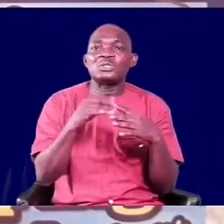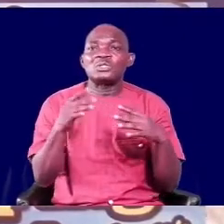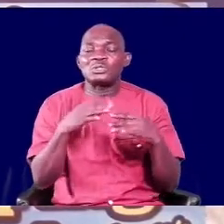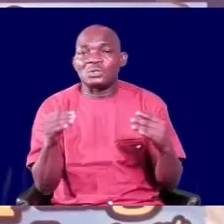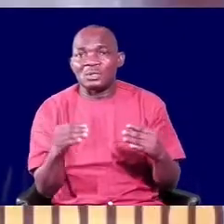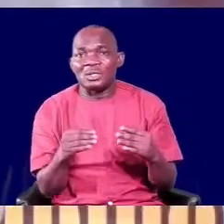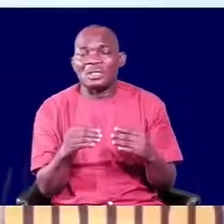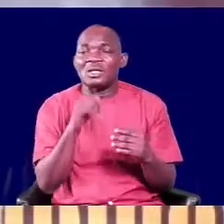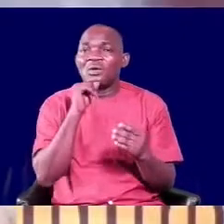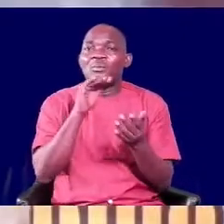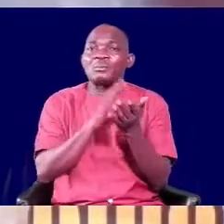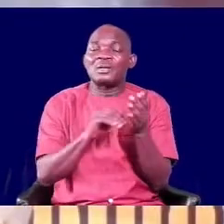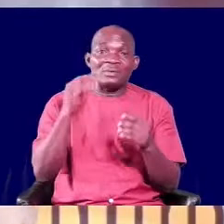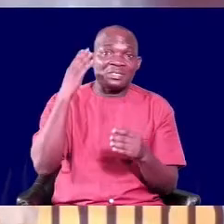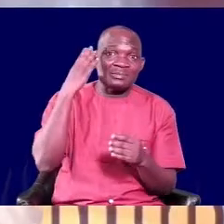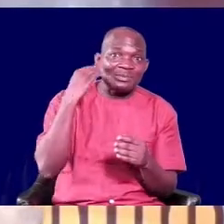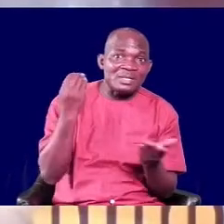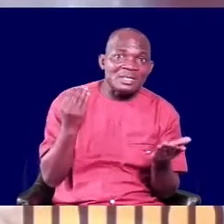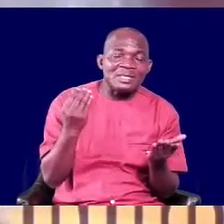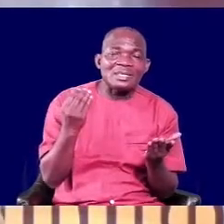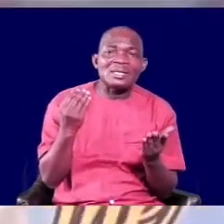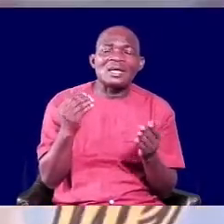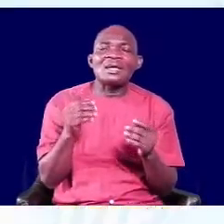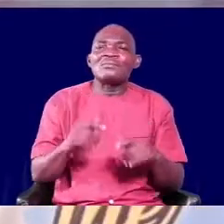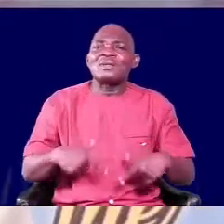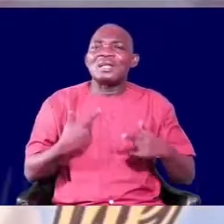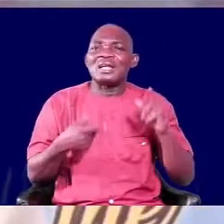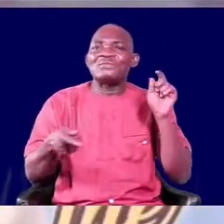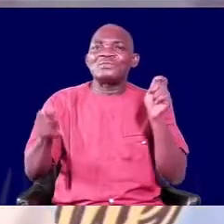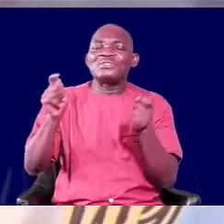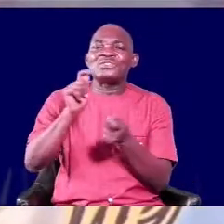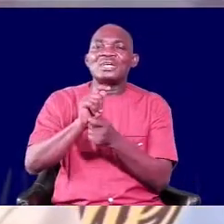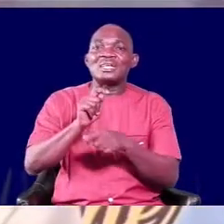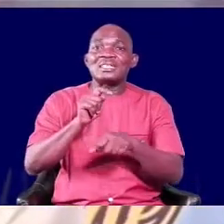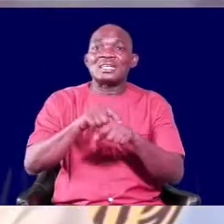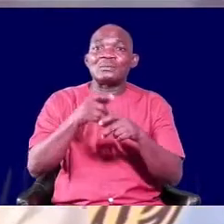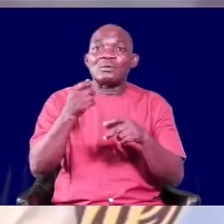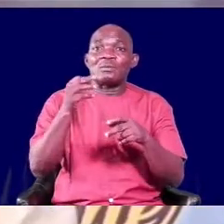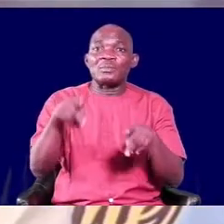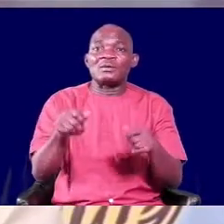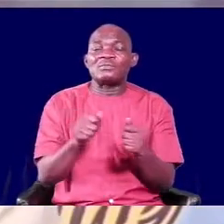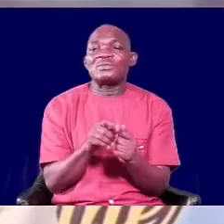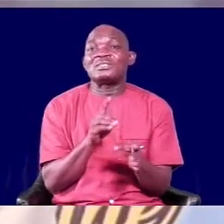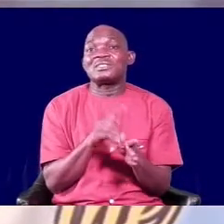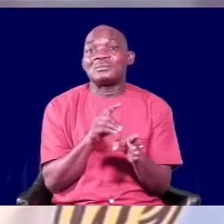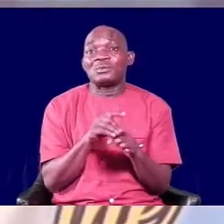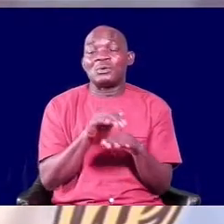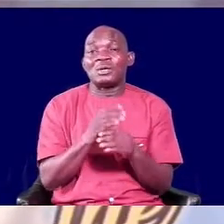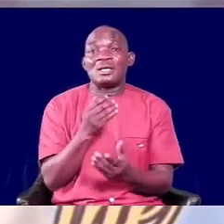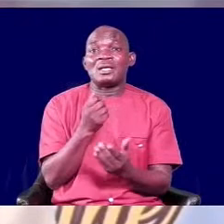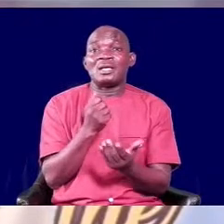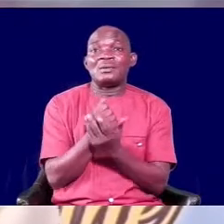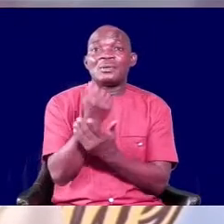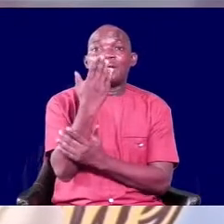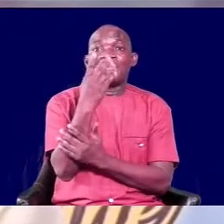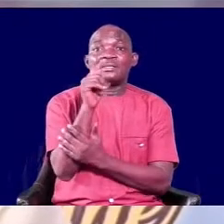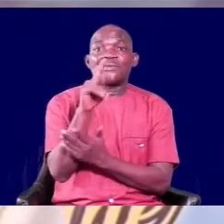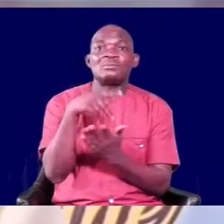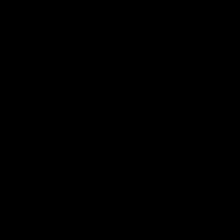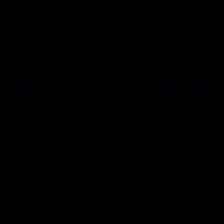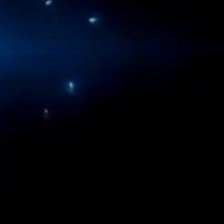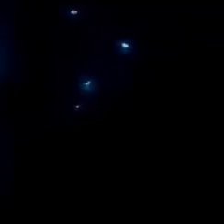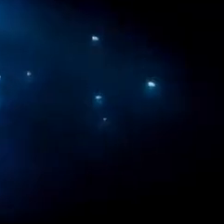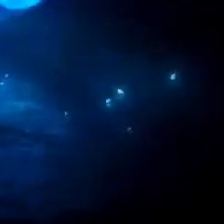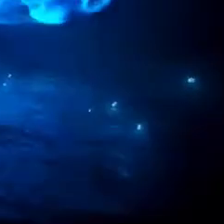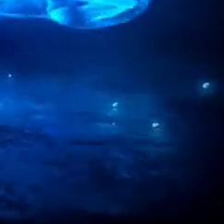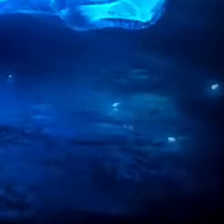riveting stories, the unbelievable experiences, and the life-transforming journeys of persons with disability on the Helping Hand TV